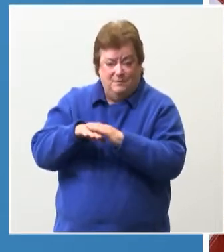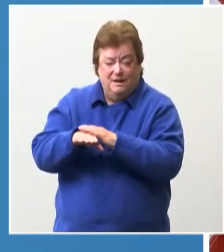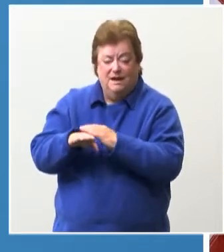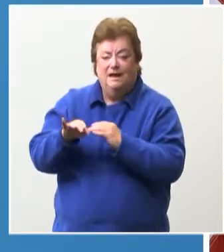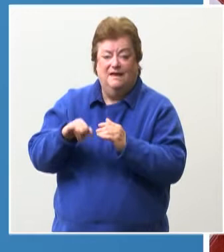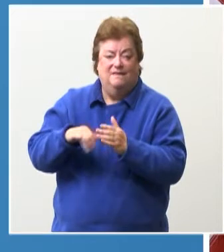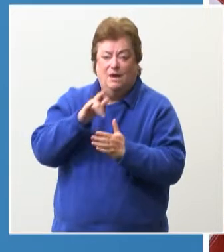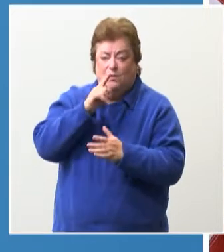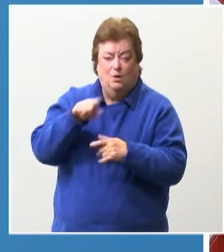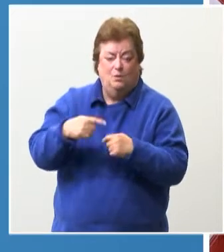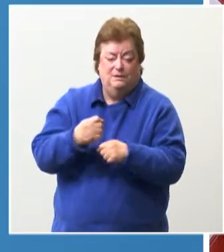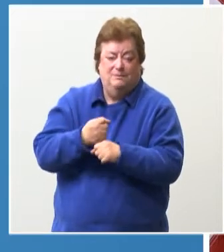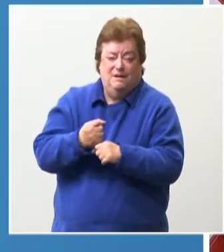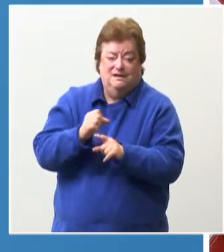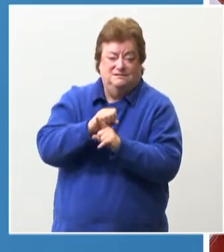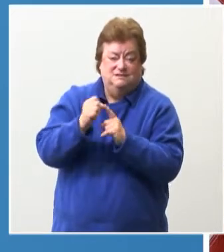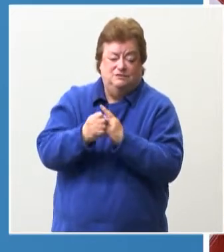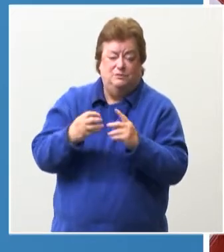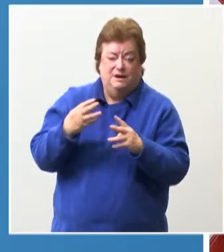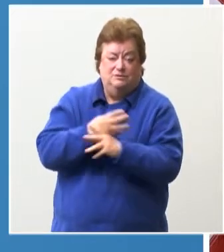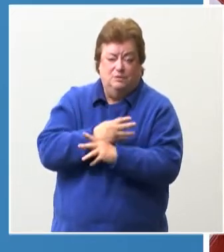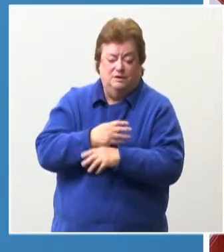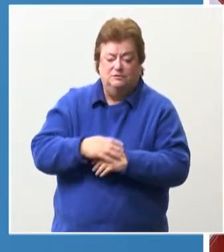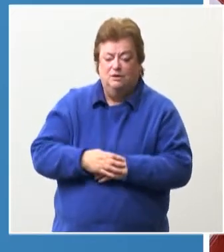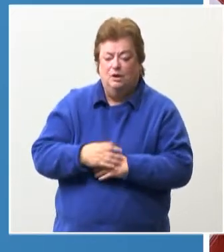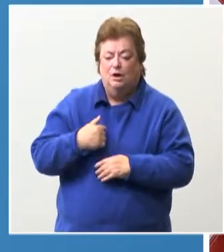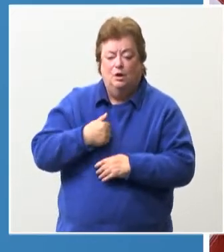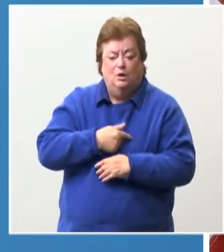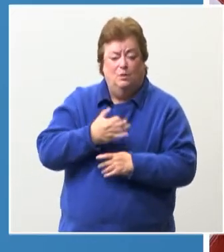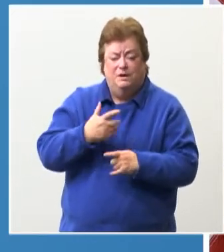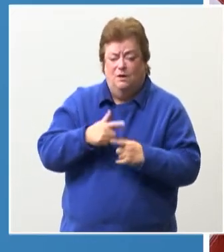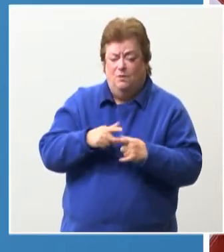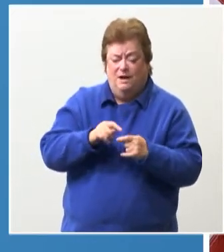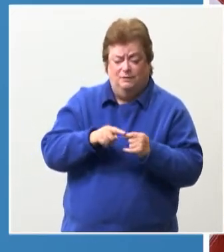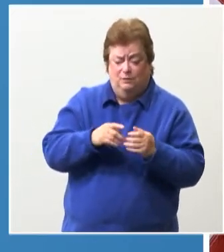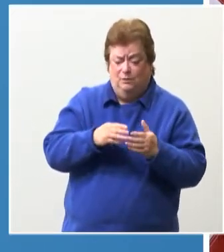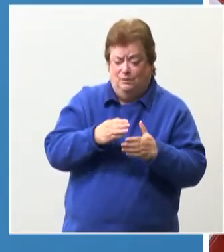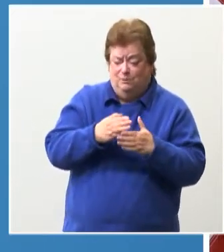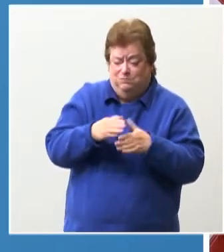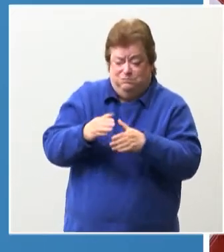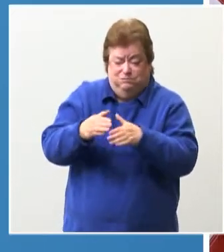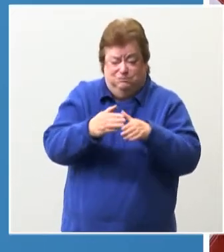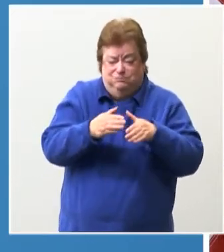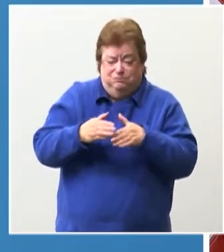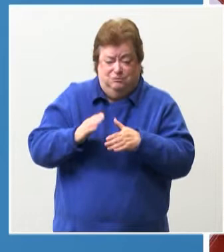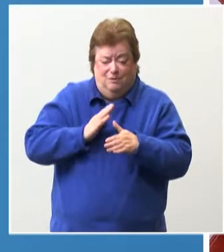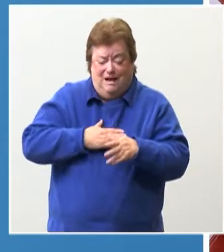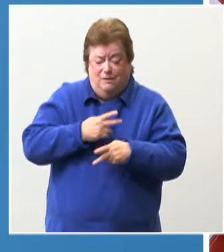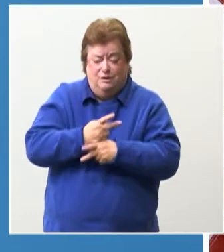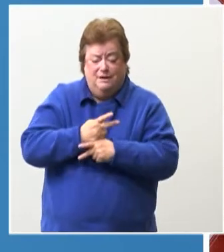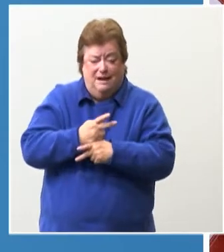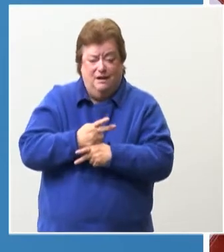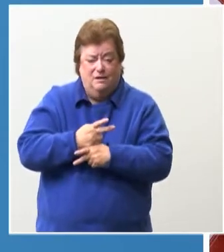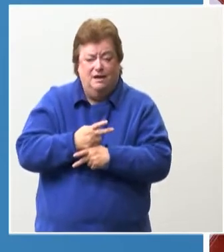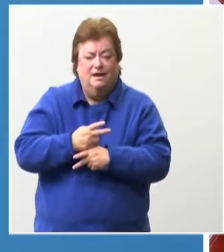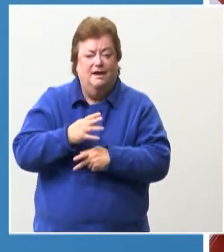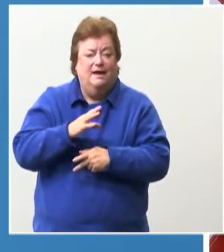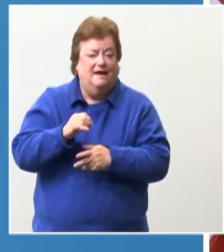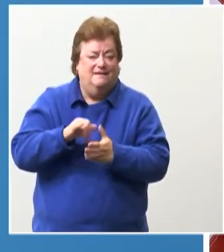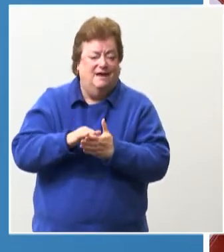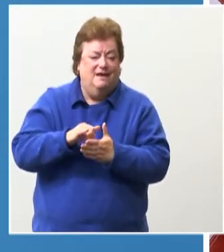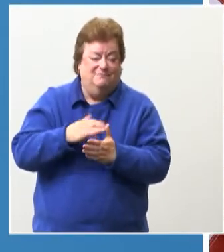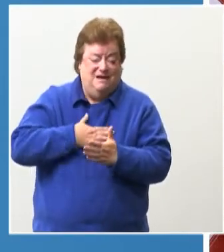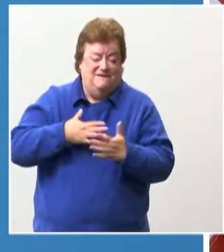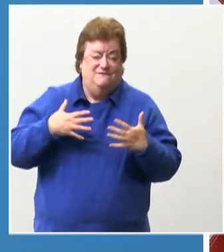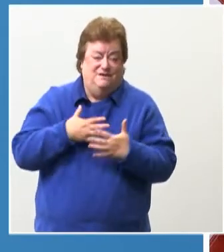situation. No one wants to ration care, but that is where we are, and my fear is that it will only get